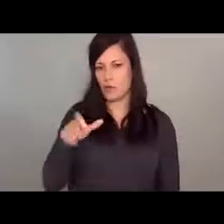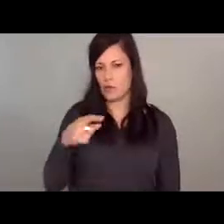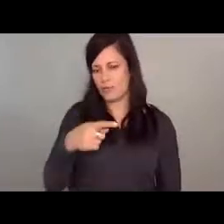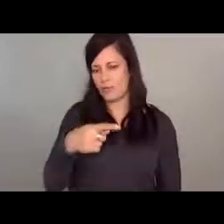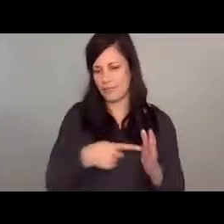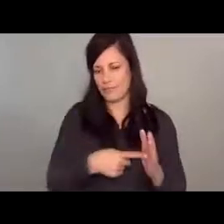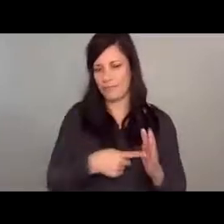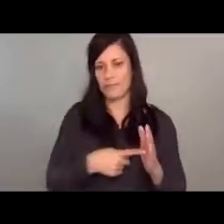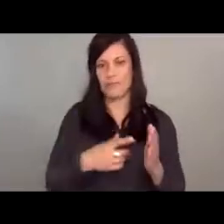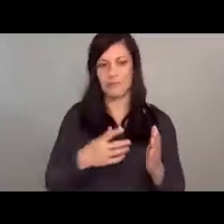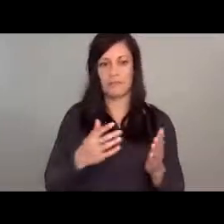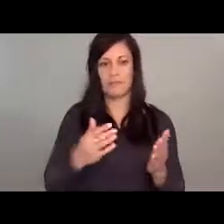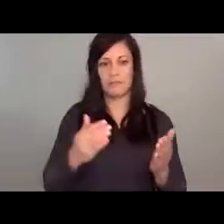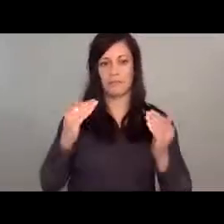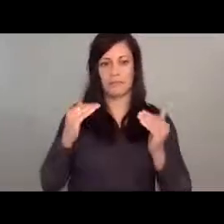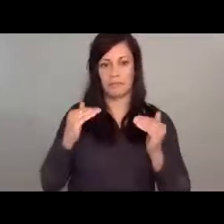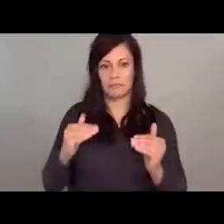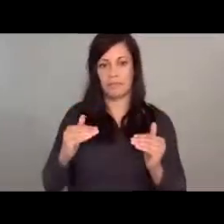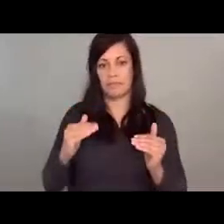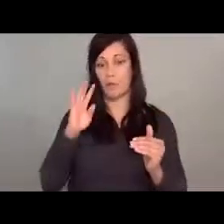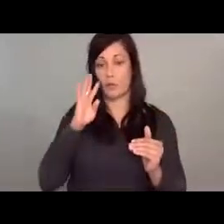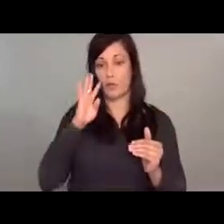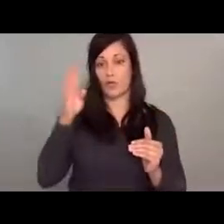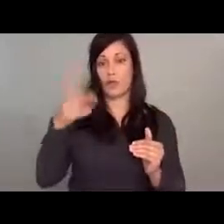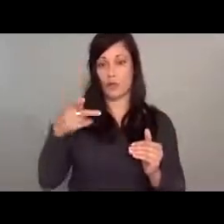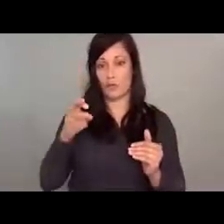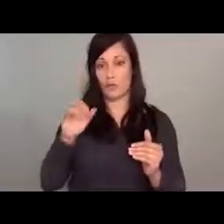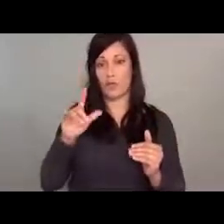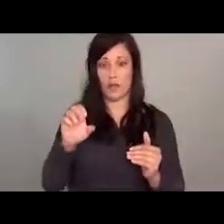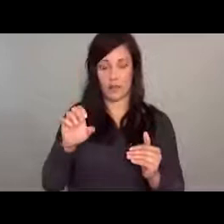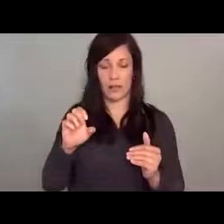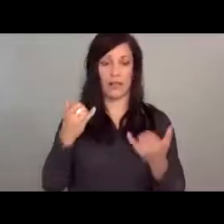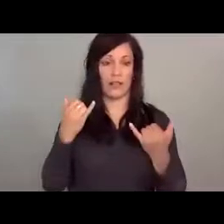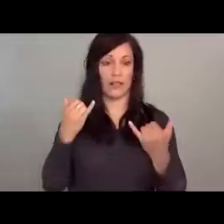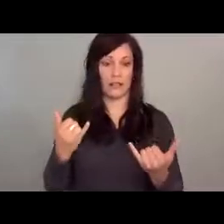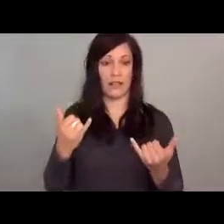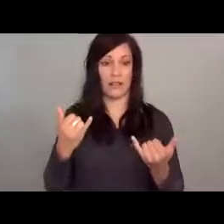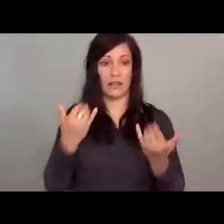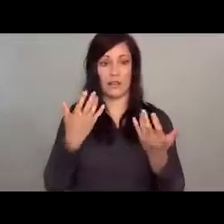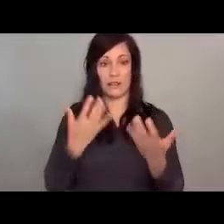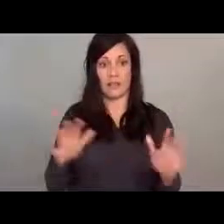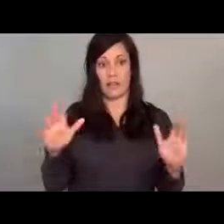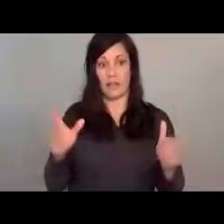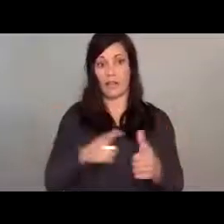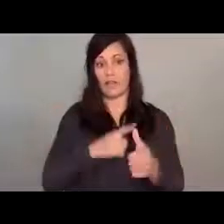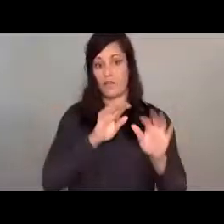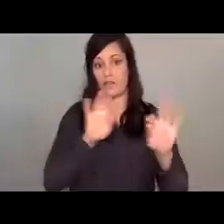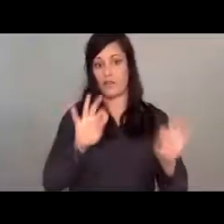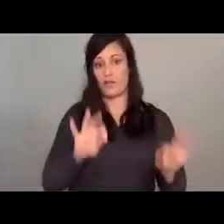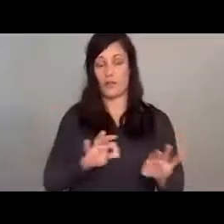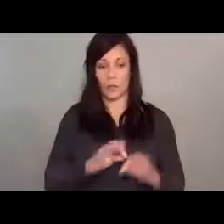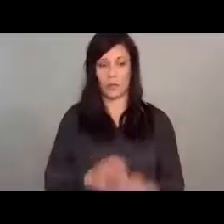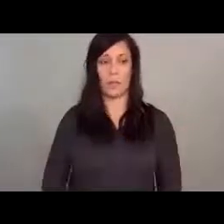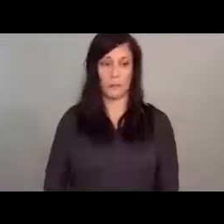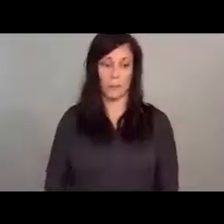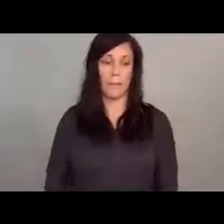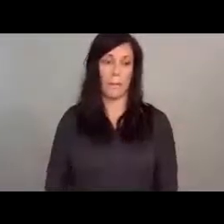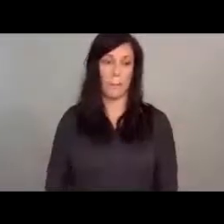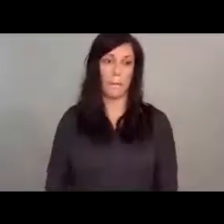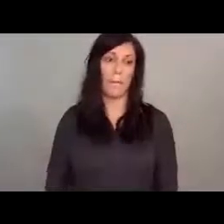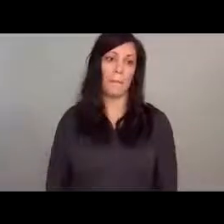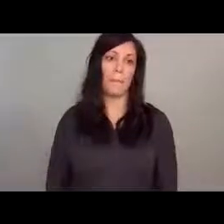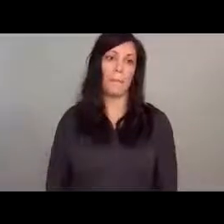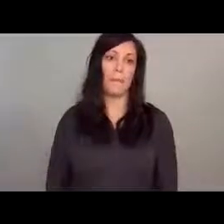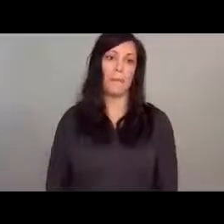I'm just going to create the profile. And we are now done with our first form. So